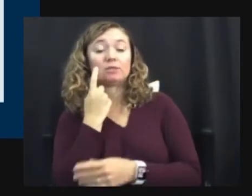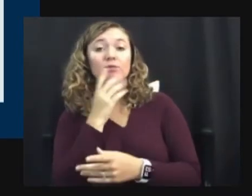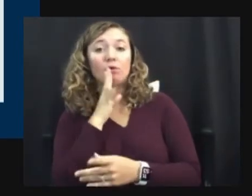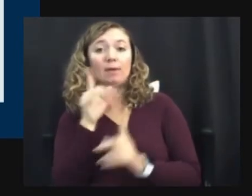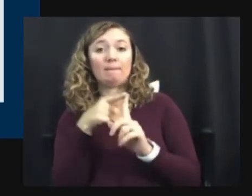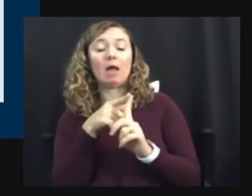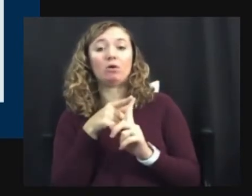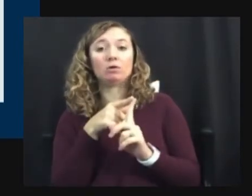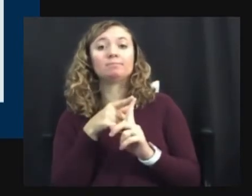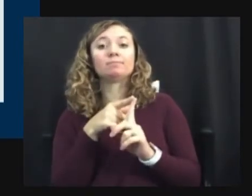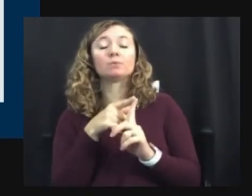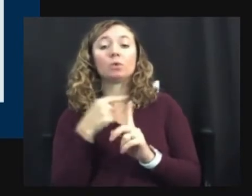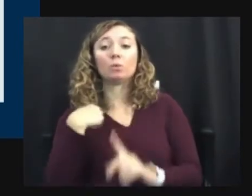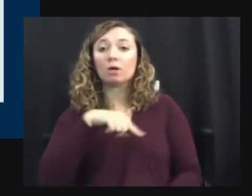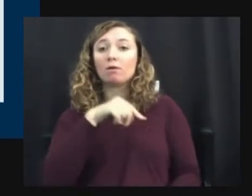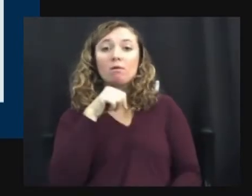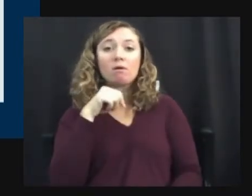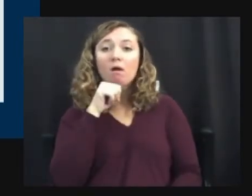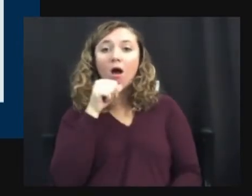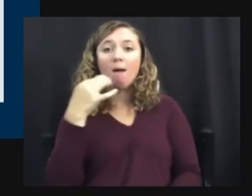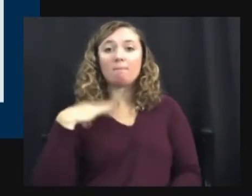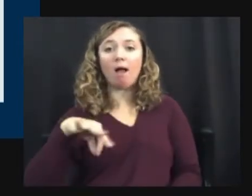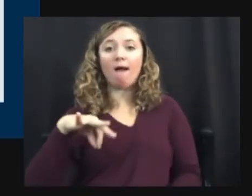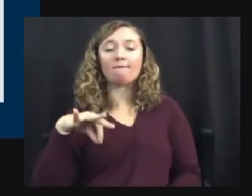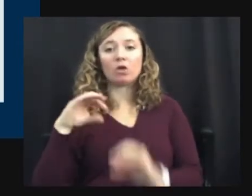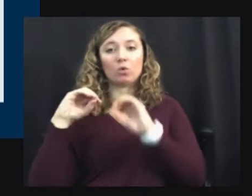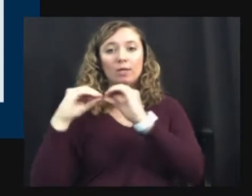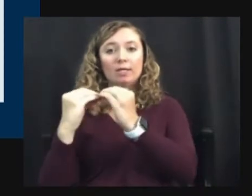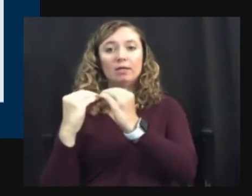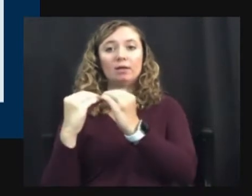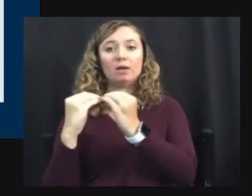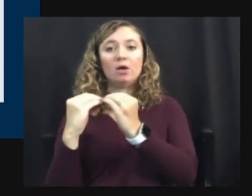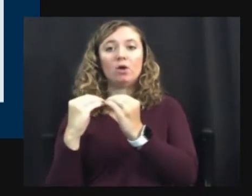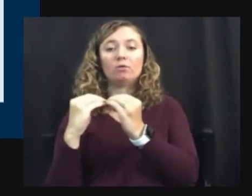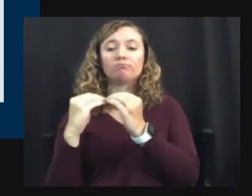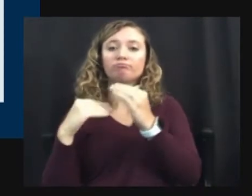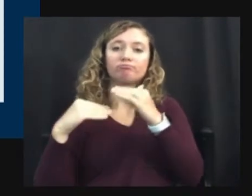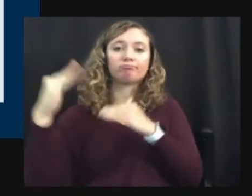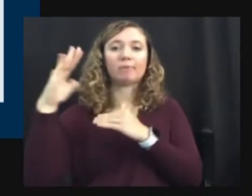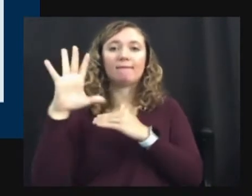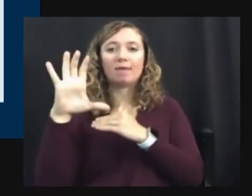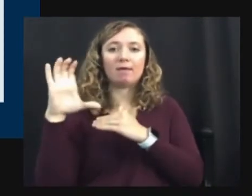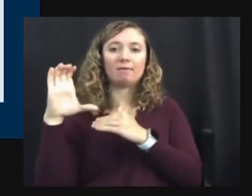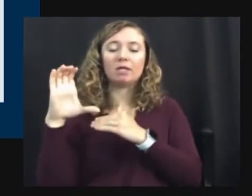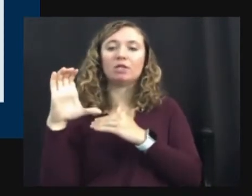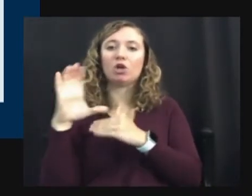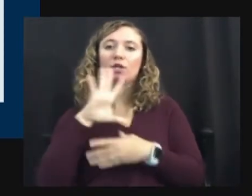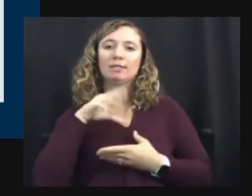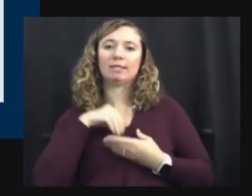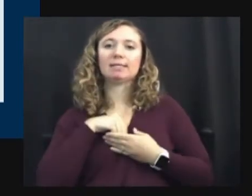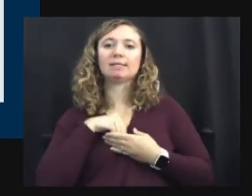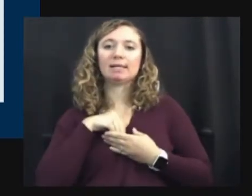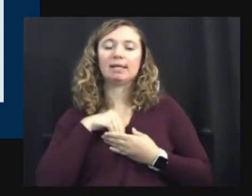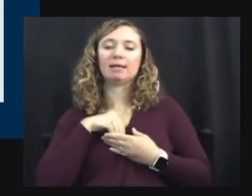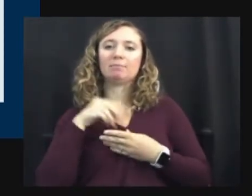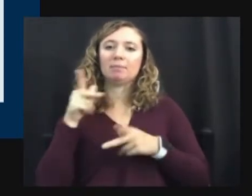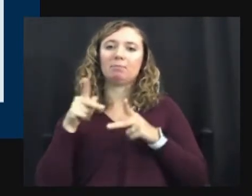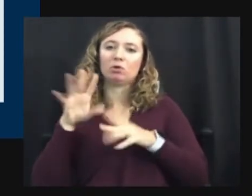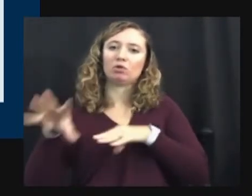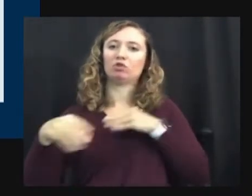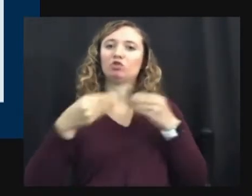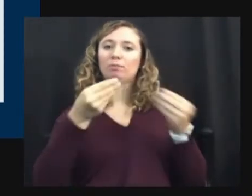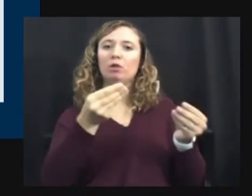We're a nonprofit org with over 500 autistic contributors who